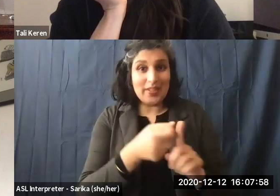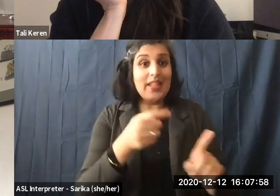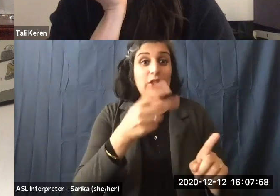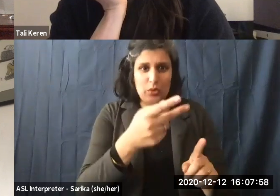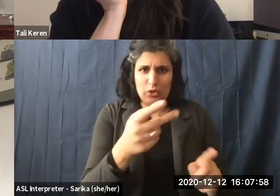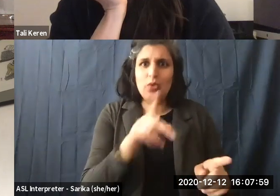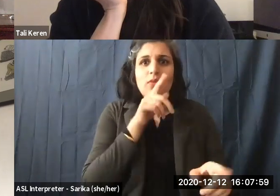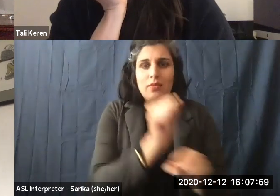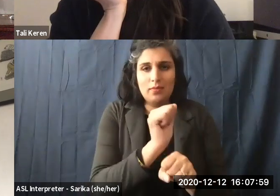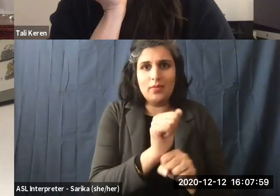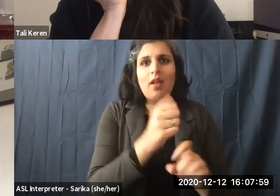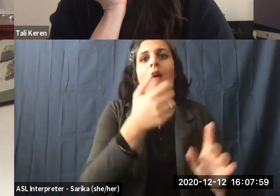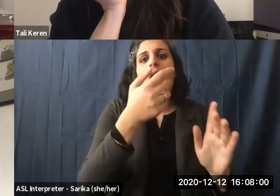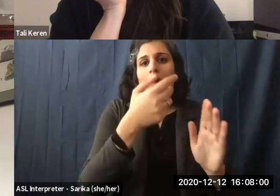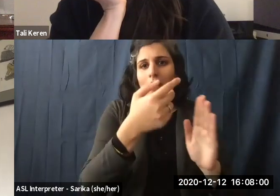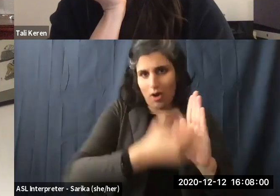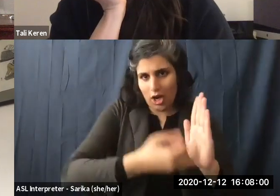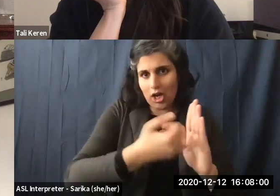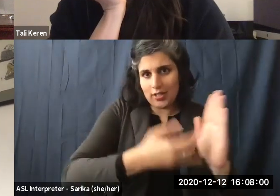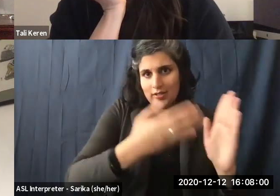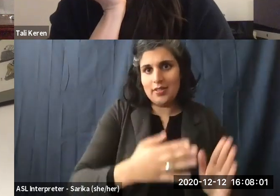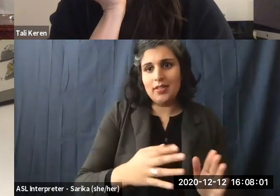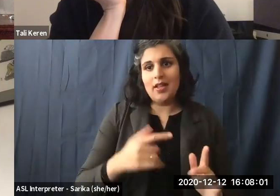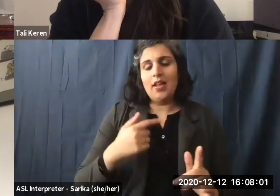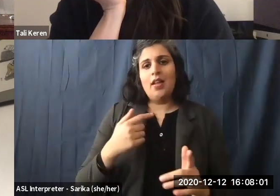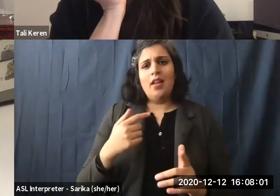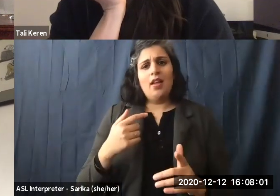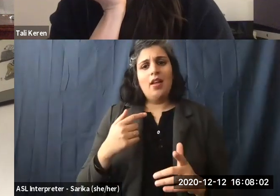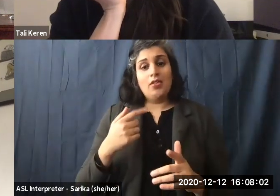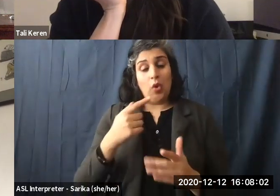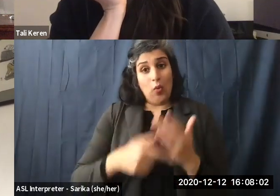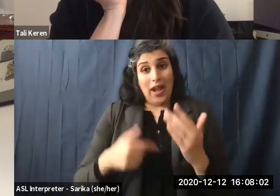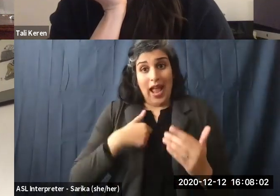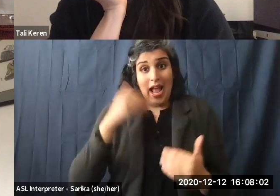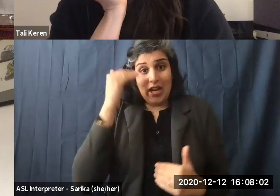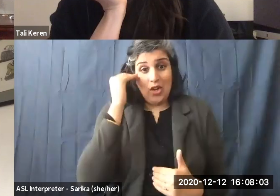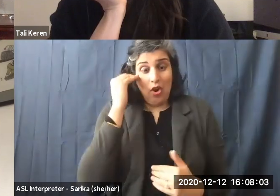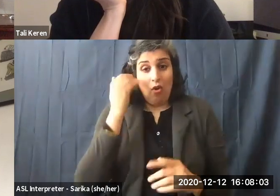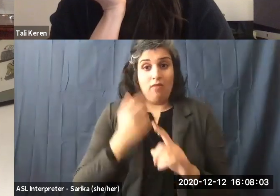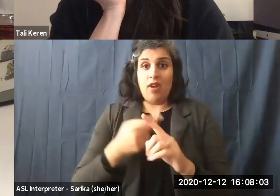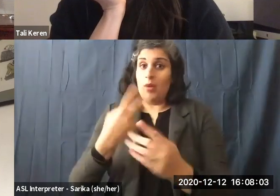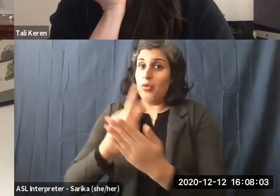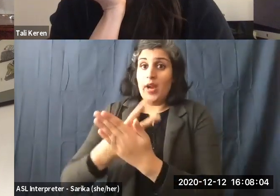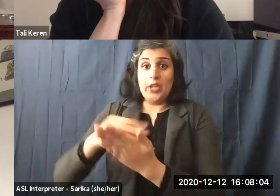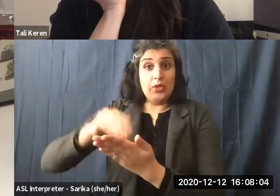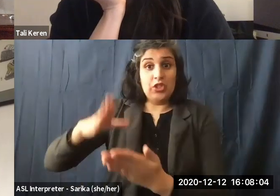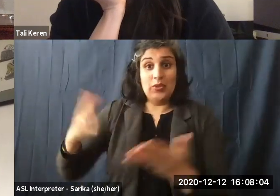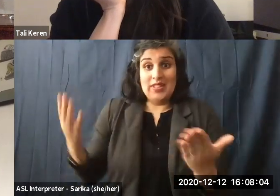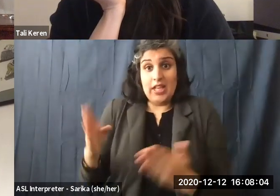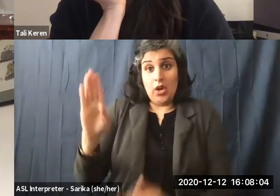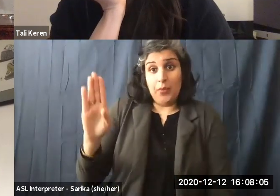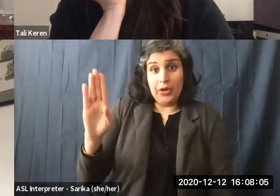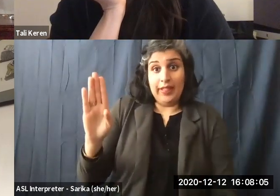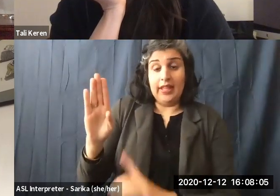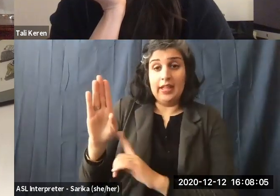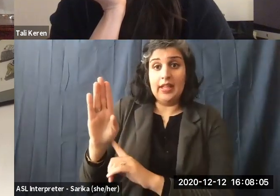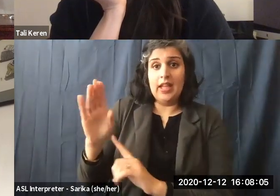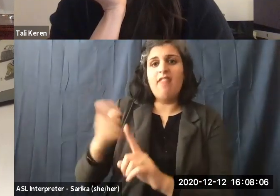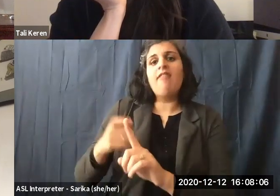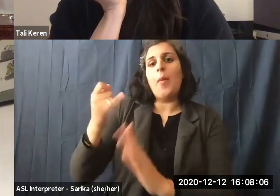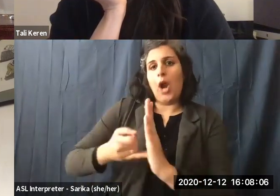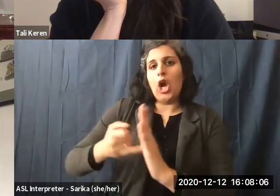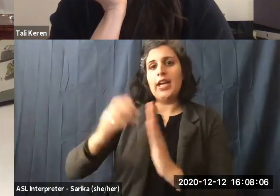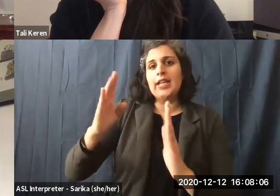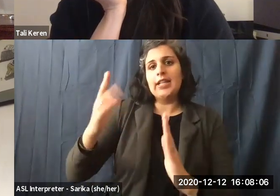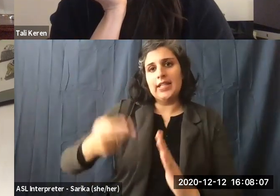you know, one thing I know about art history, and this is partly from some just amazing graduate students I have here at Berkeley, who come from art history,